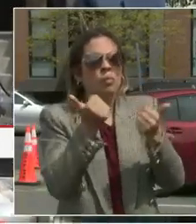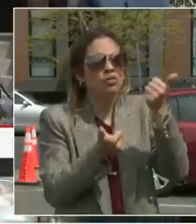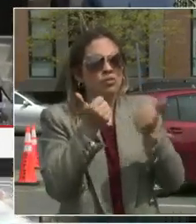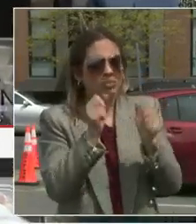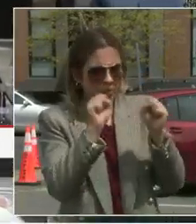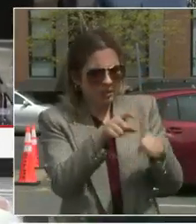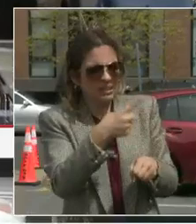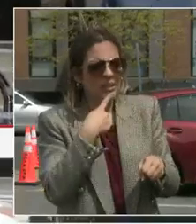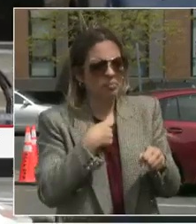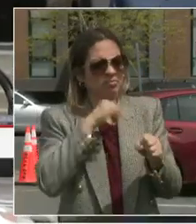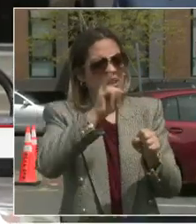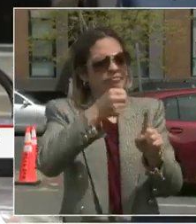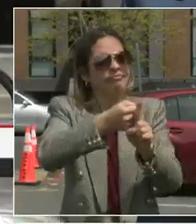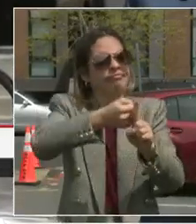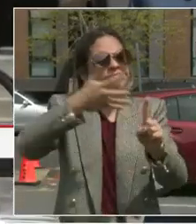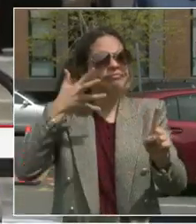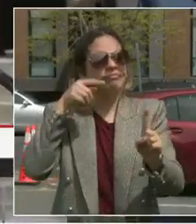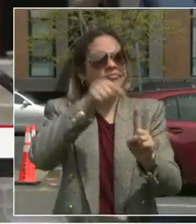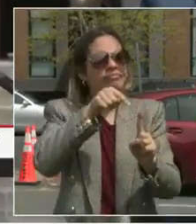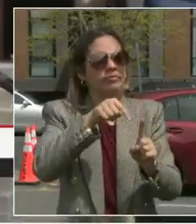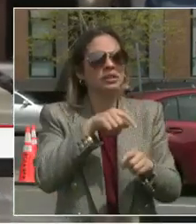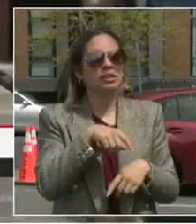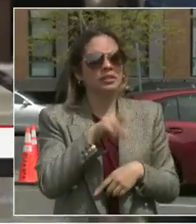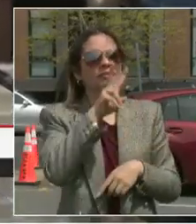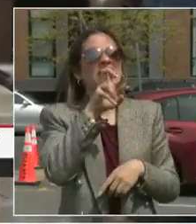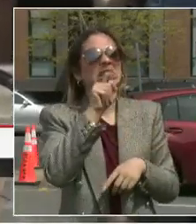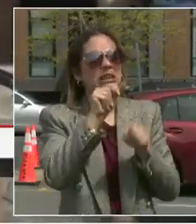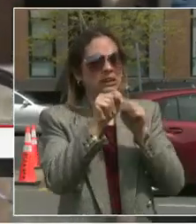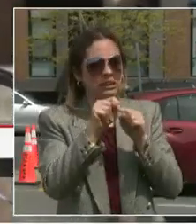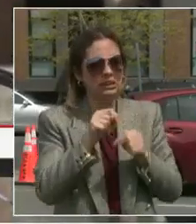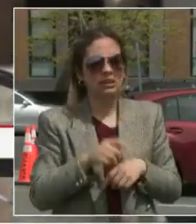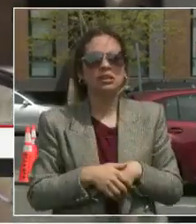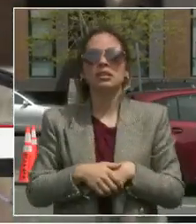and veterans specifically? Yep.